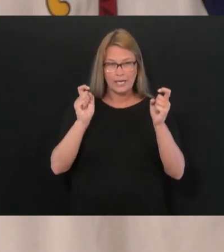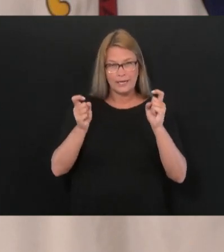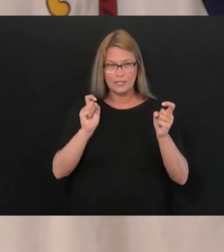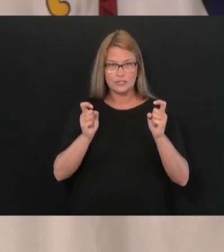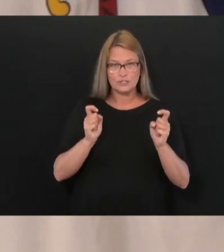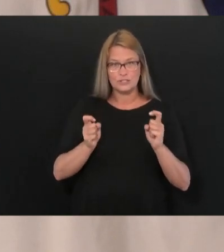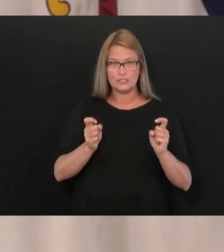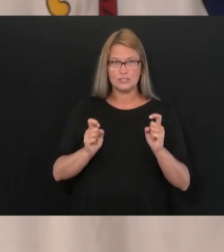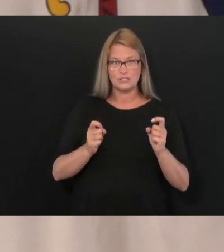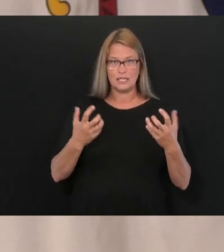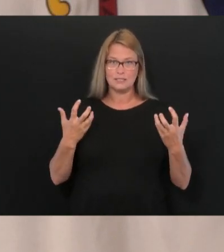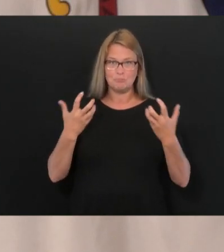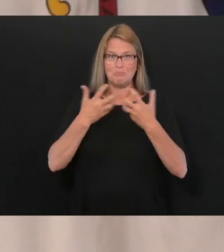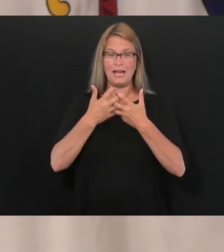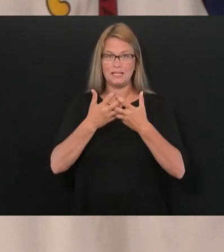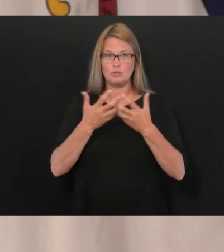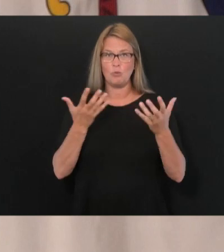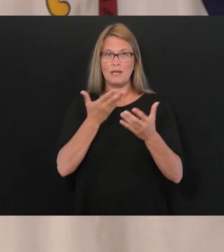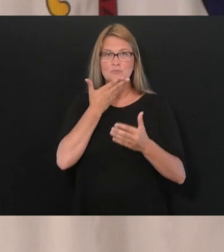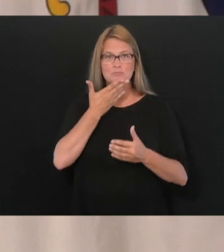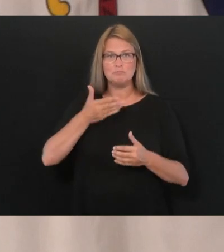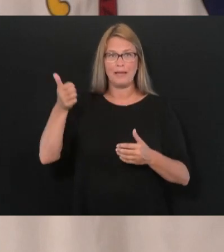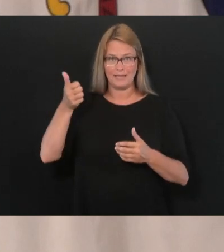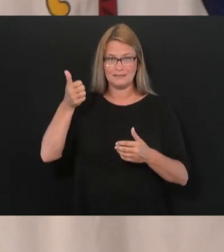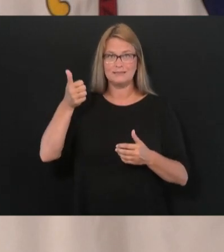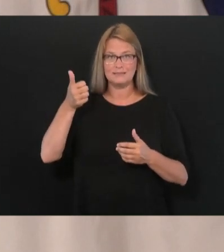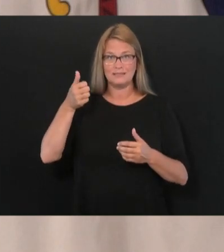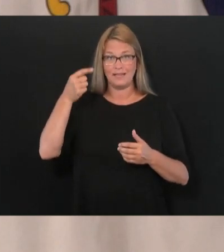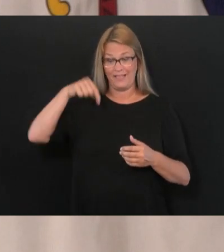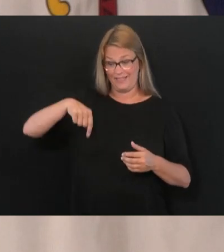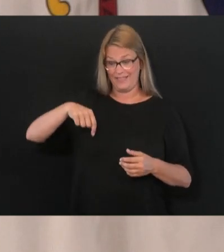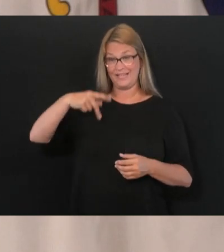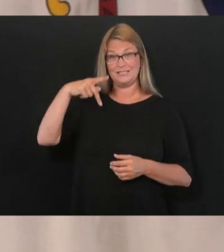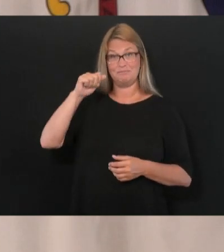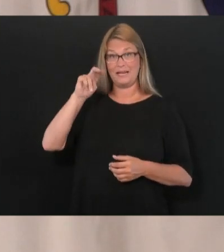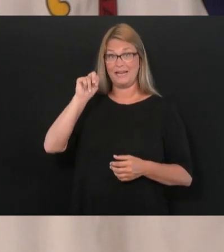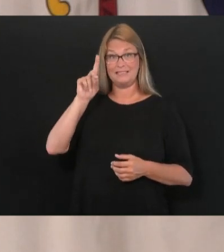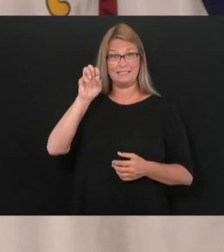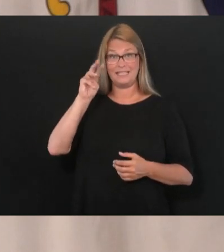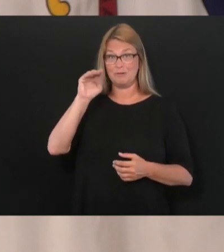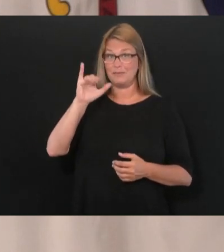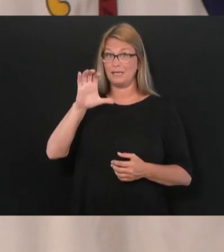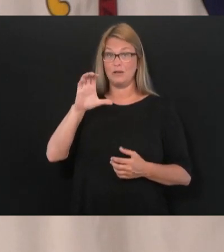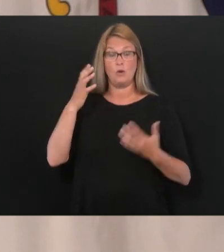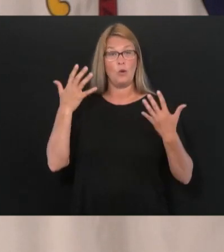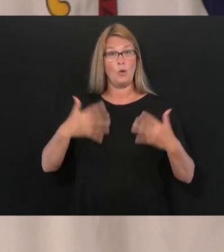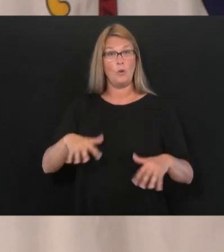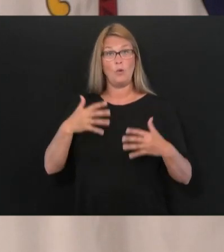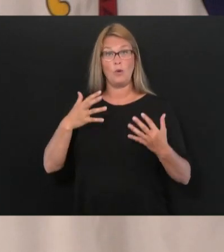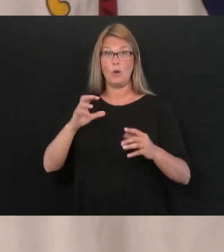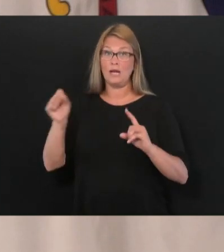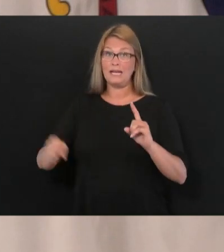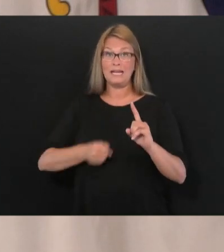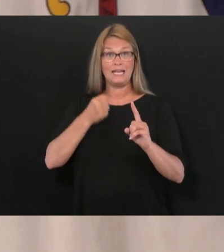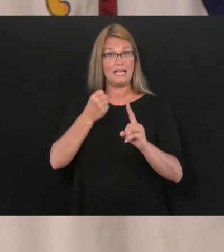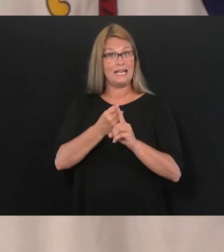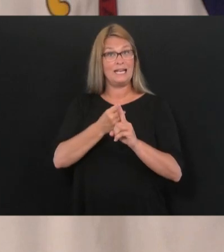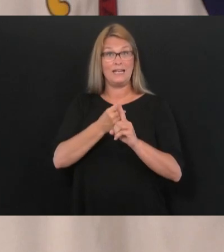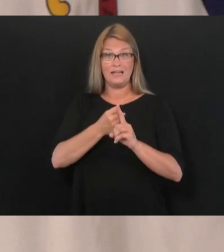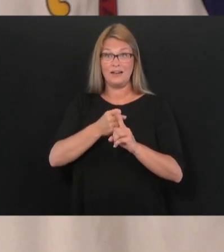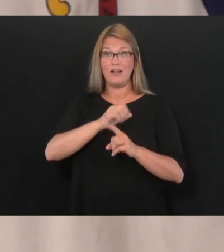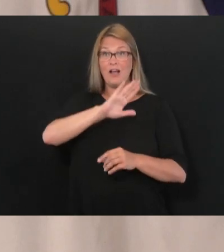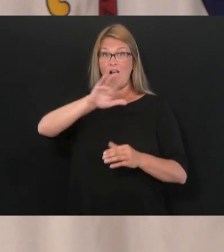adjust and adjust, because this pandemic was the cannonball of all cannonballs to all